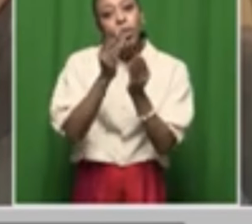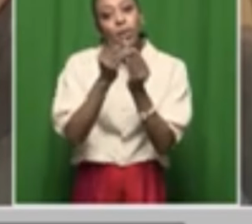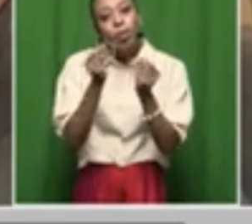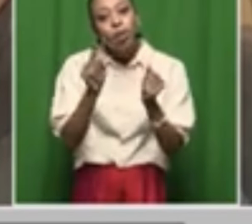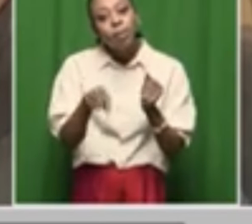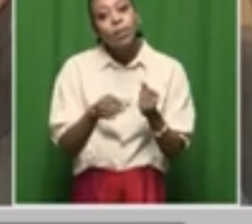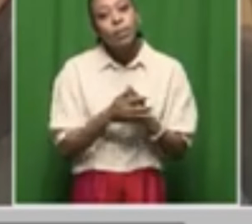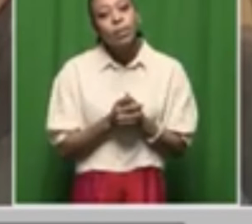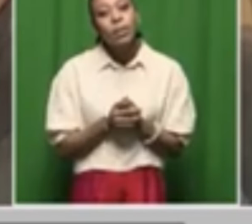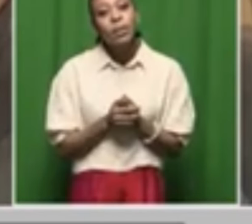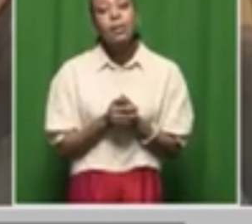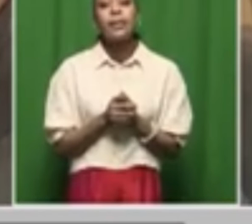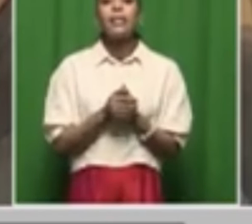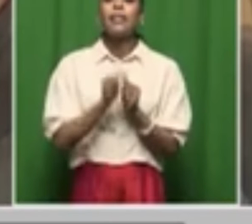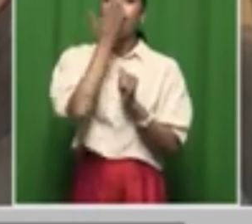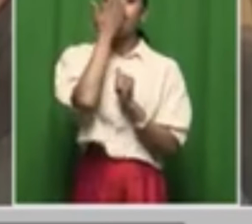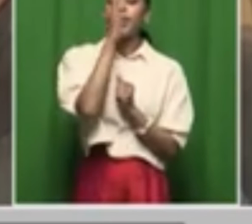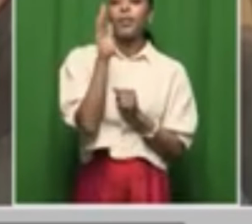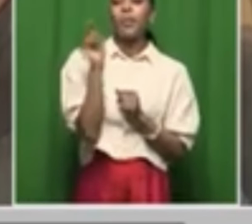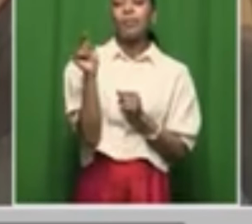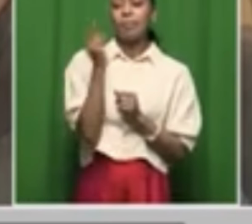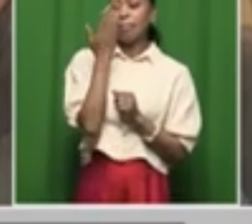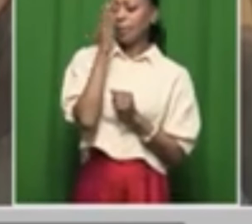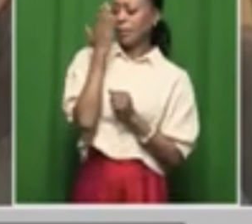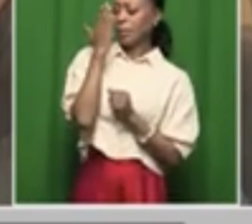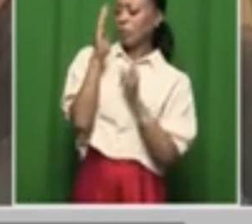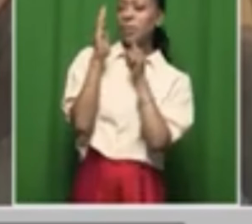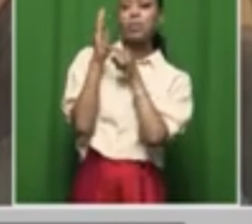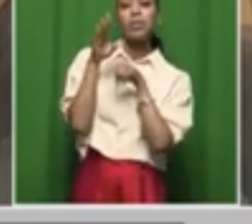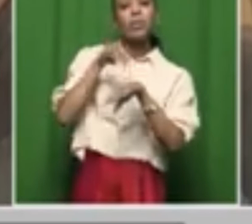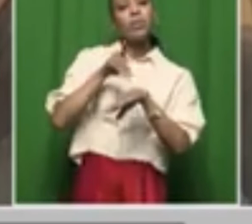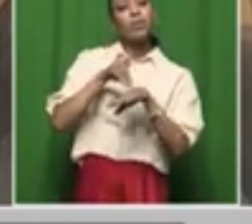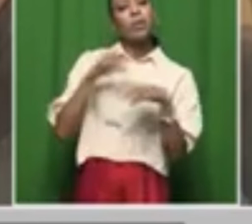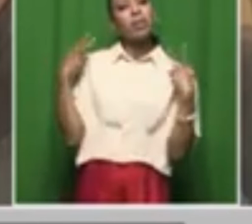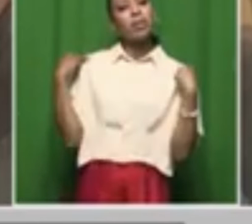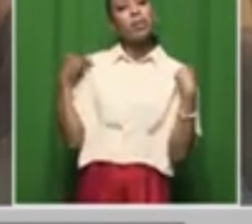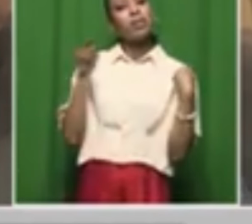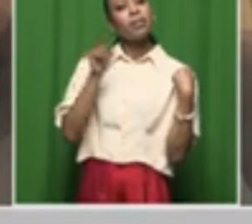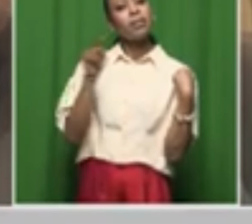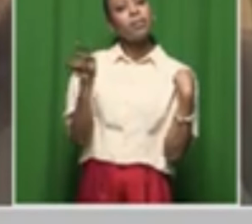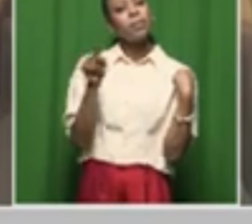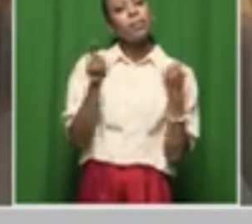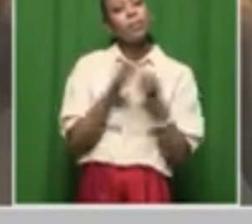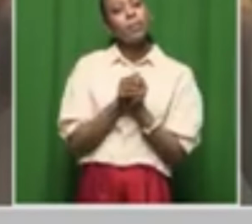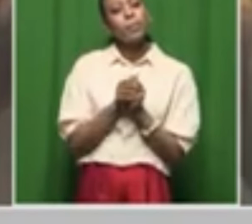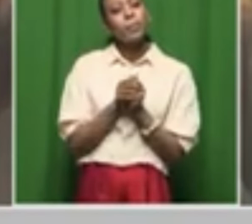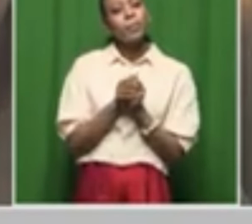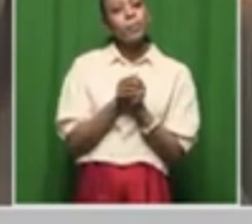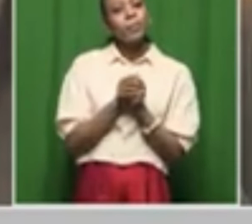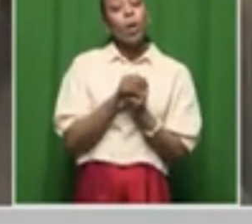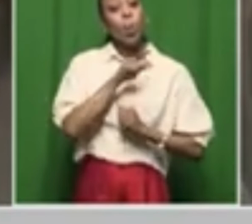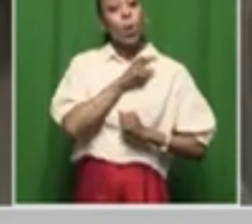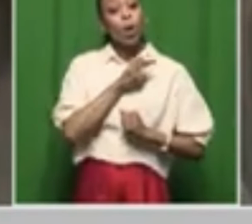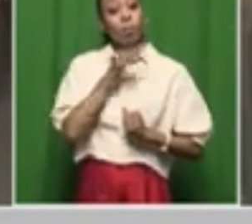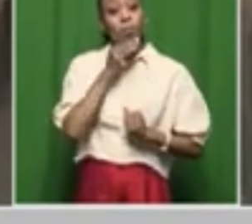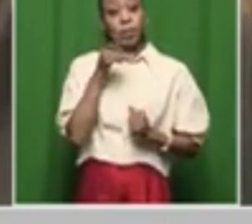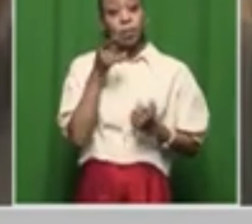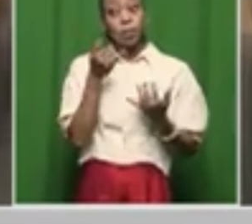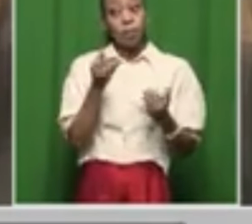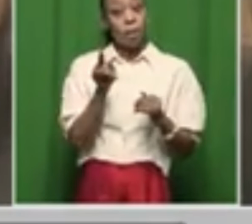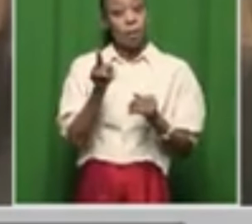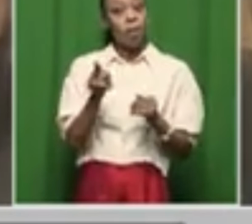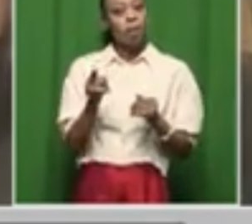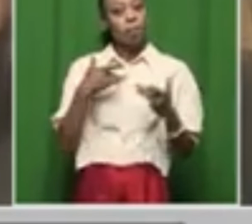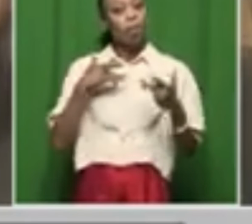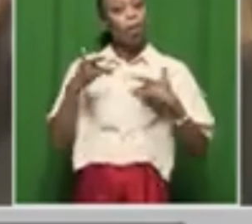address this, is the attitude of doctors and nurses within these institutions, because that seems to be a very